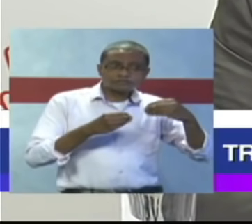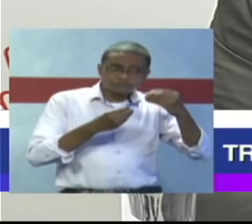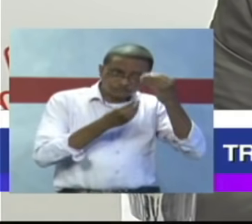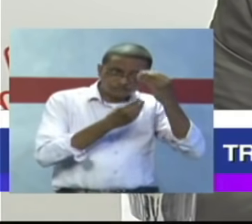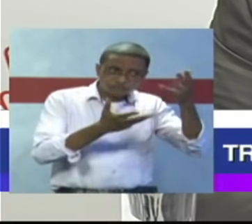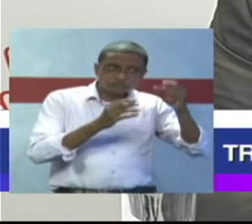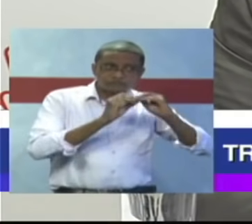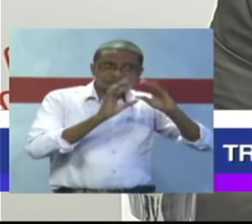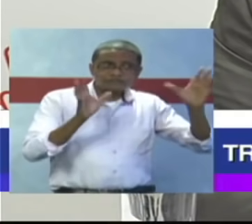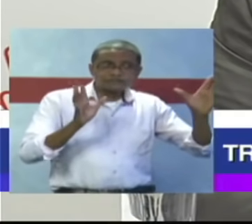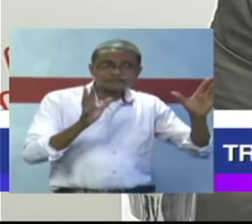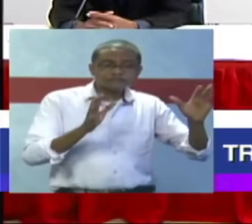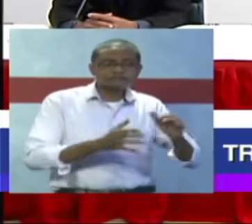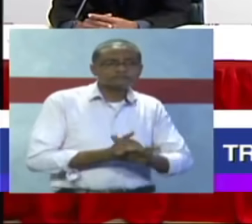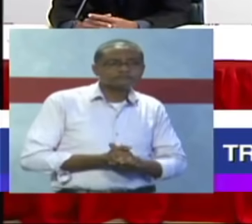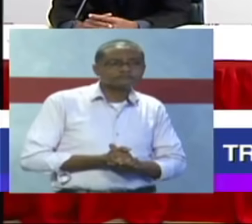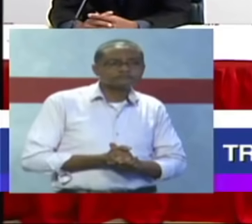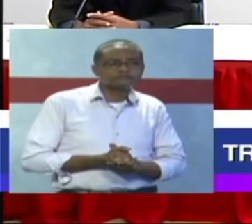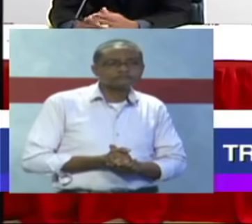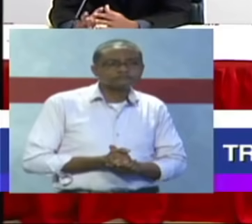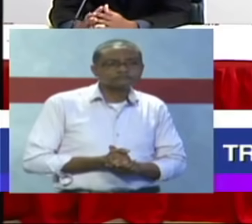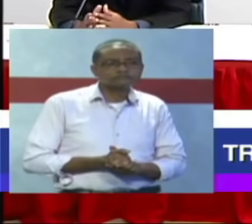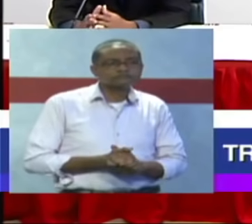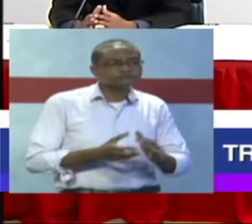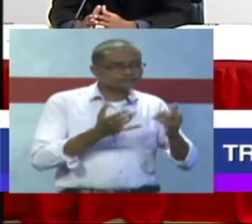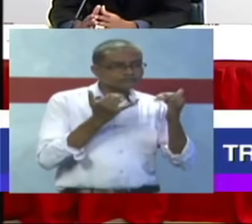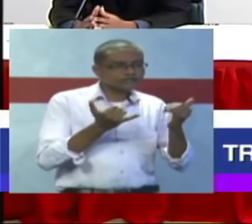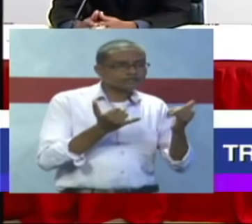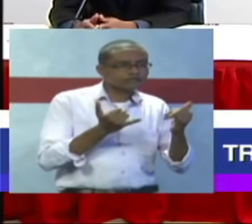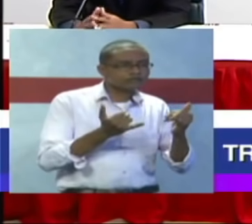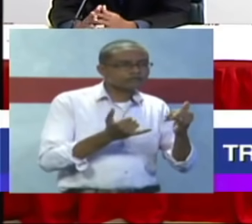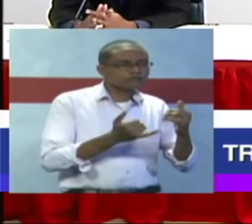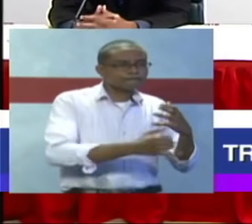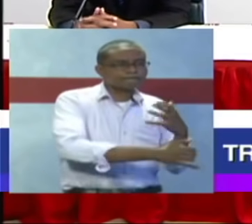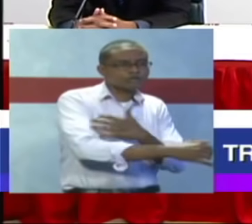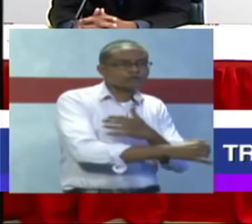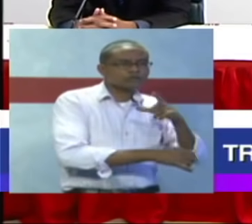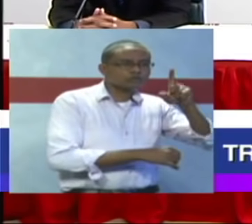clear. Thank you very much, Dr. Hines. We now go to Power 102.